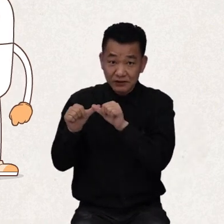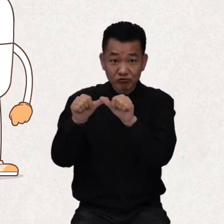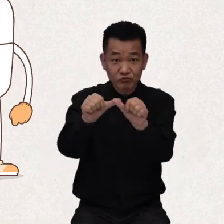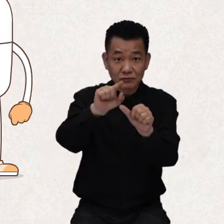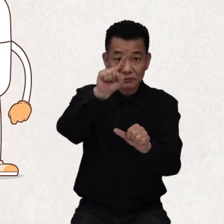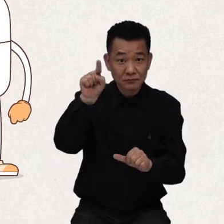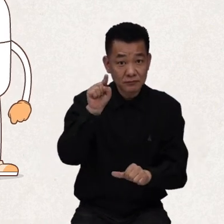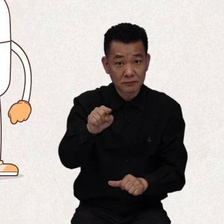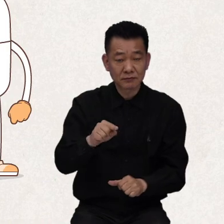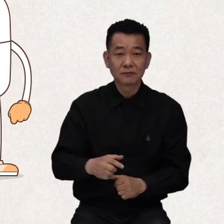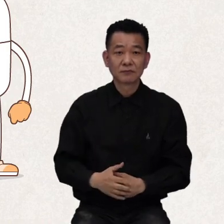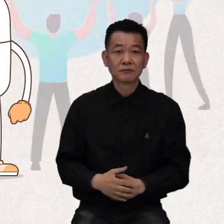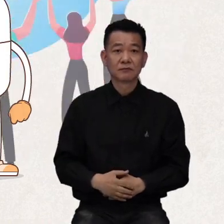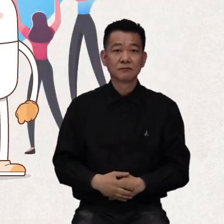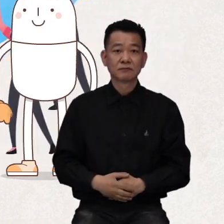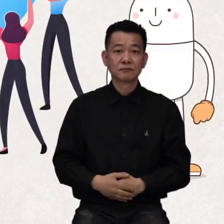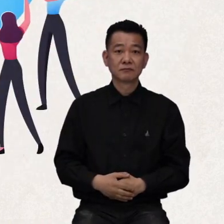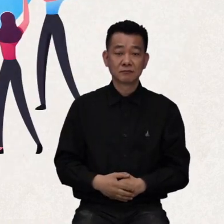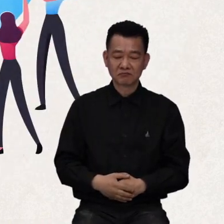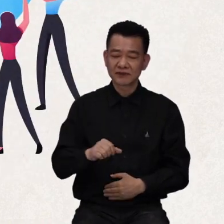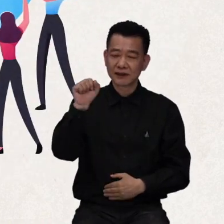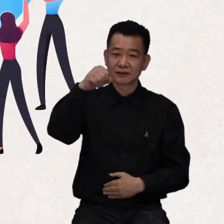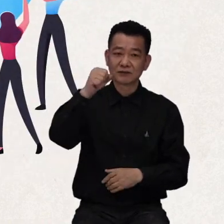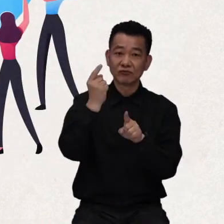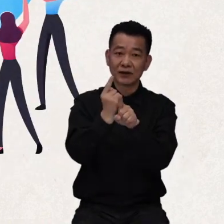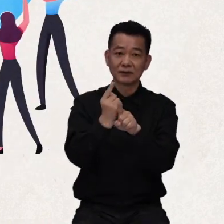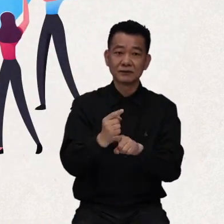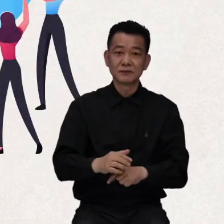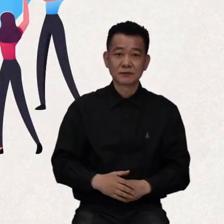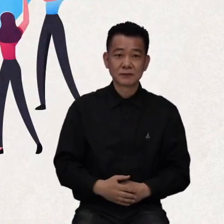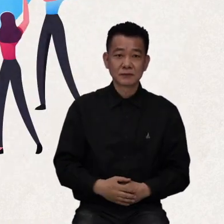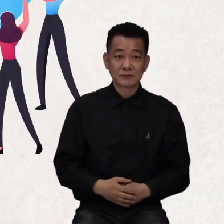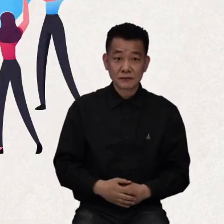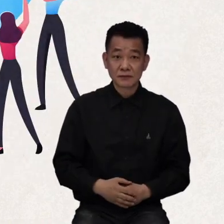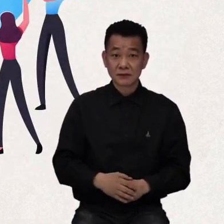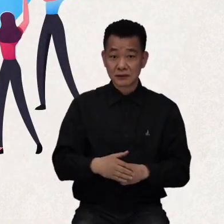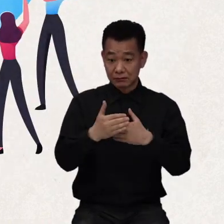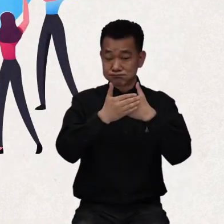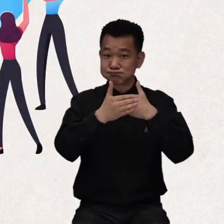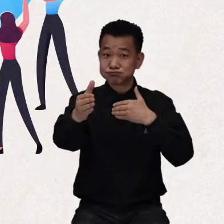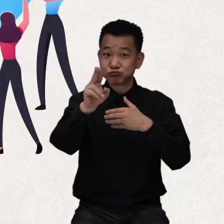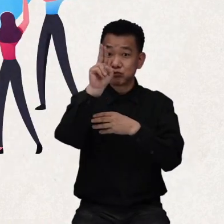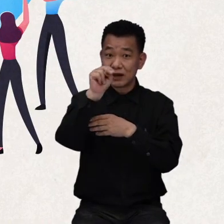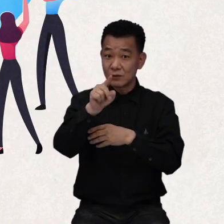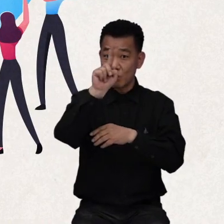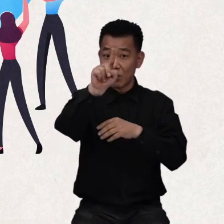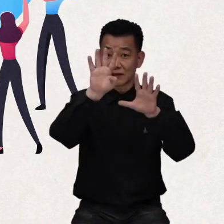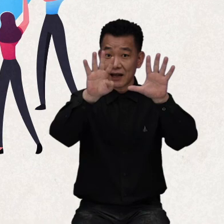occur more afterwards? Yes, you are correct. Later on, the UN